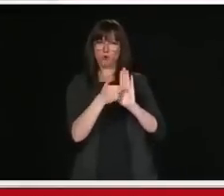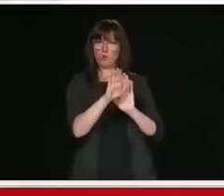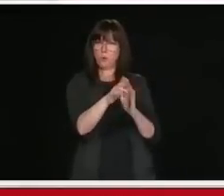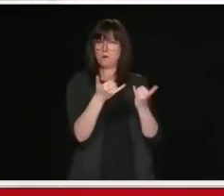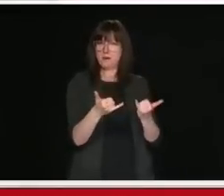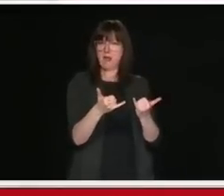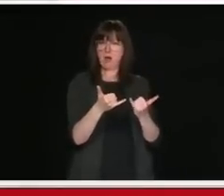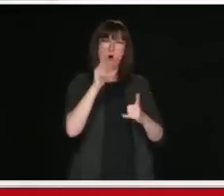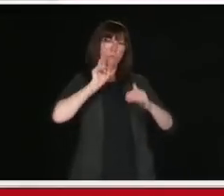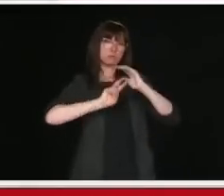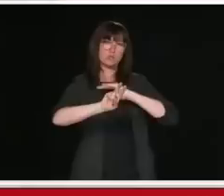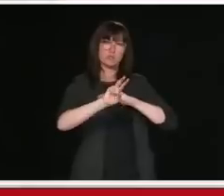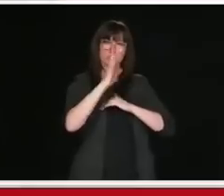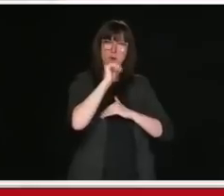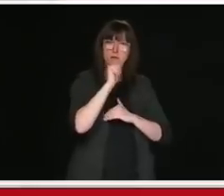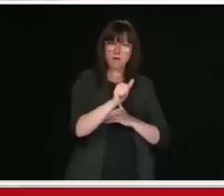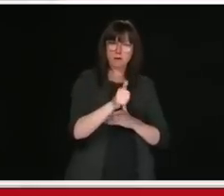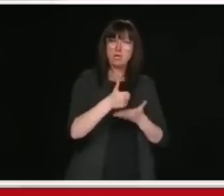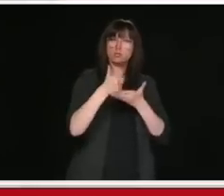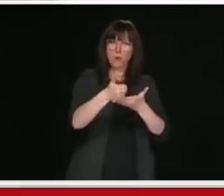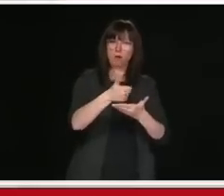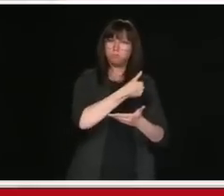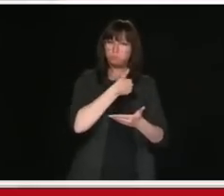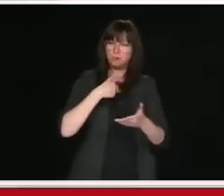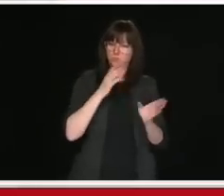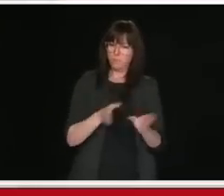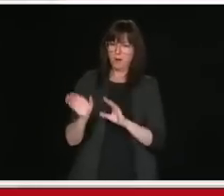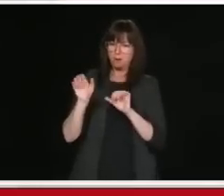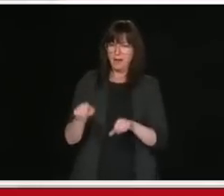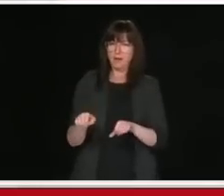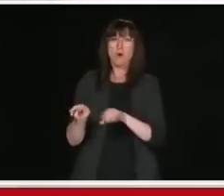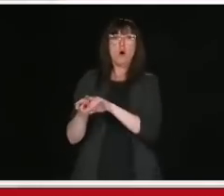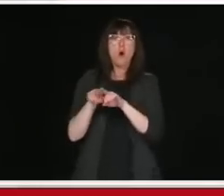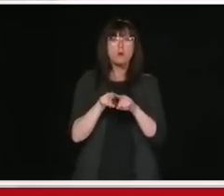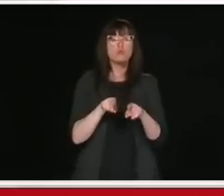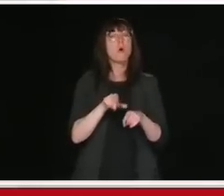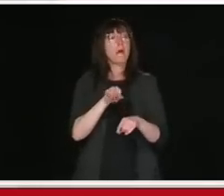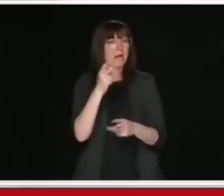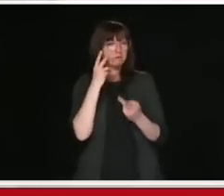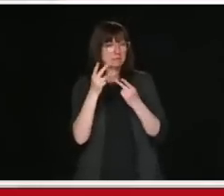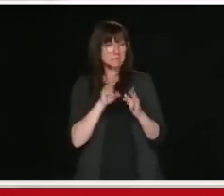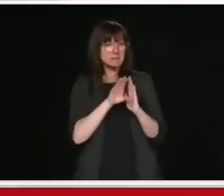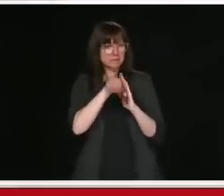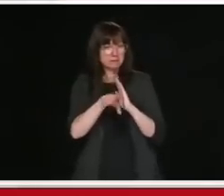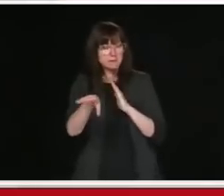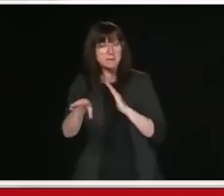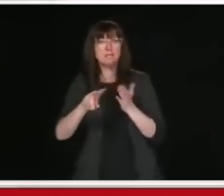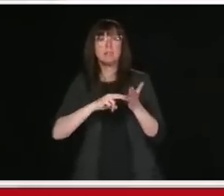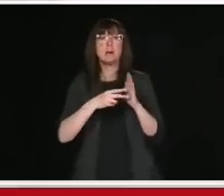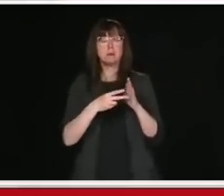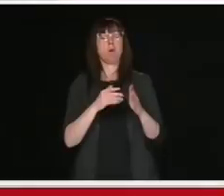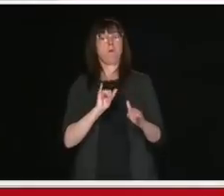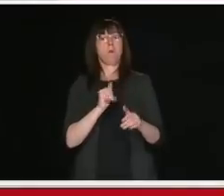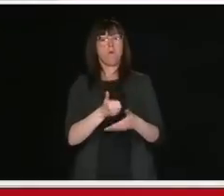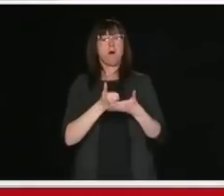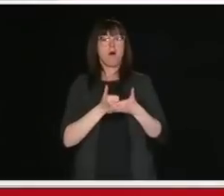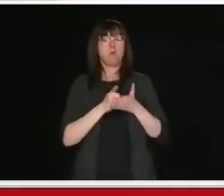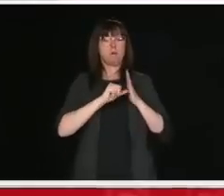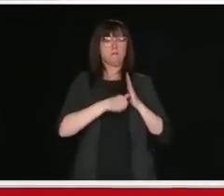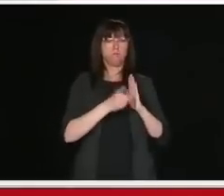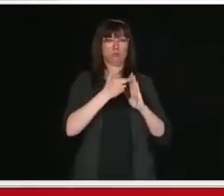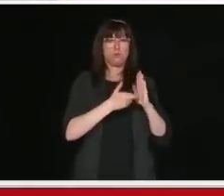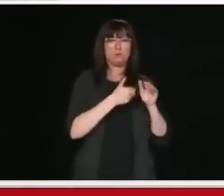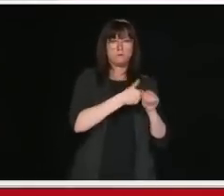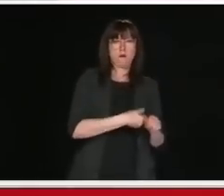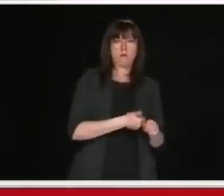and to also make sure that Canadians keep following the rules. What's stopping you from releasing this information right now? One of the things that we'll be talking about tonight